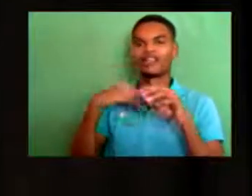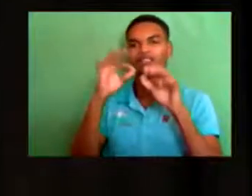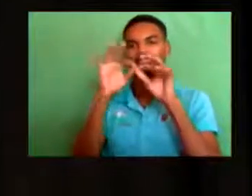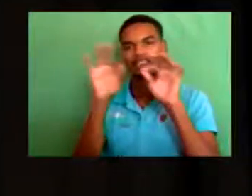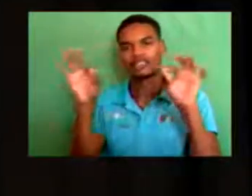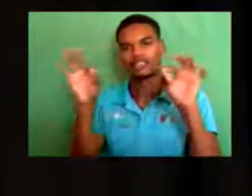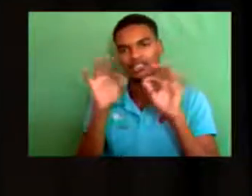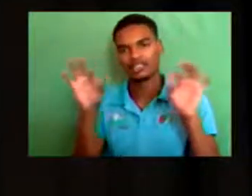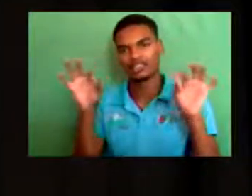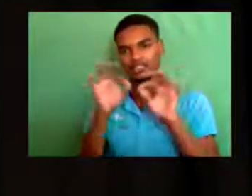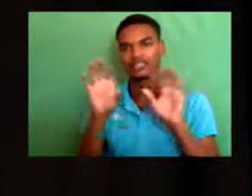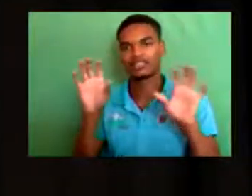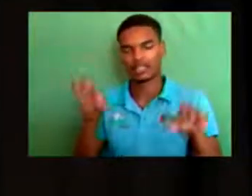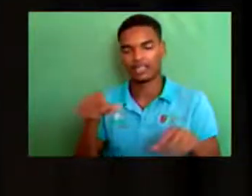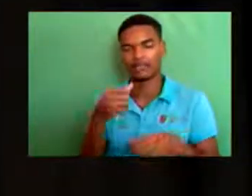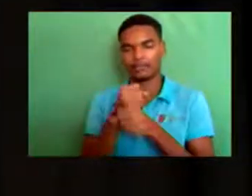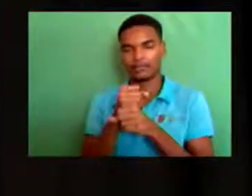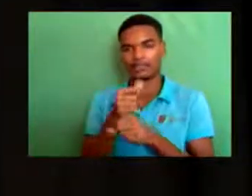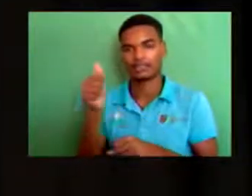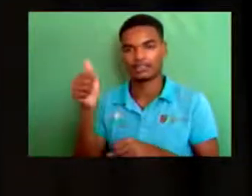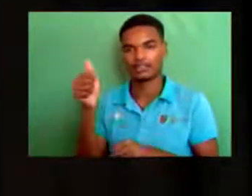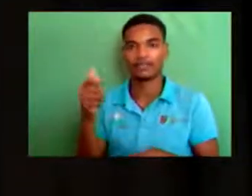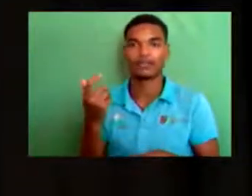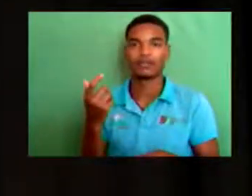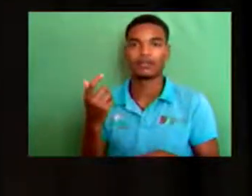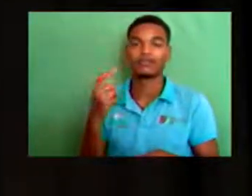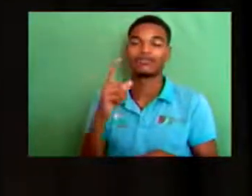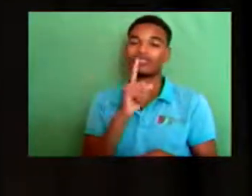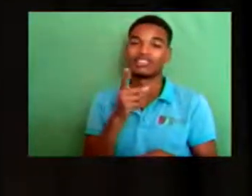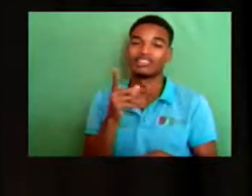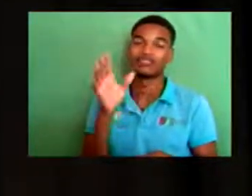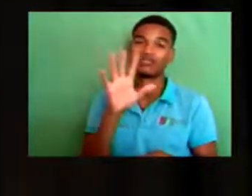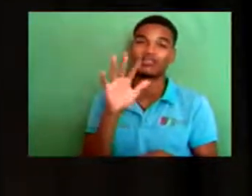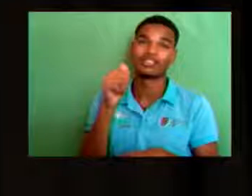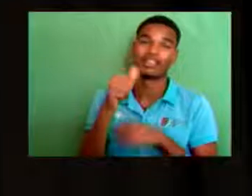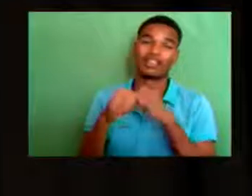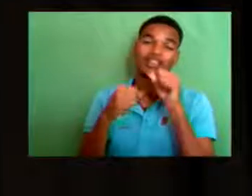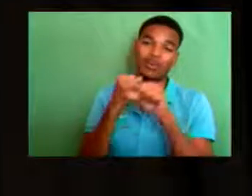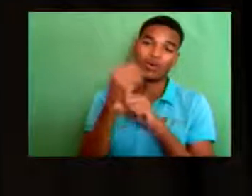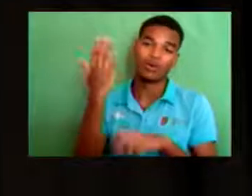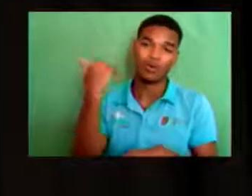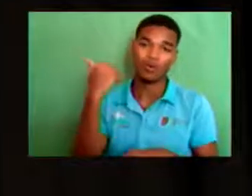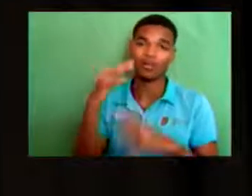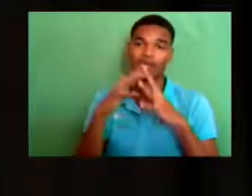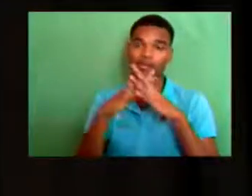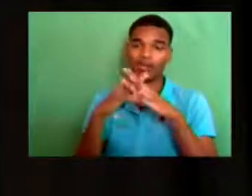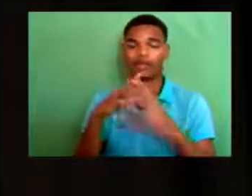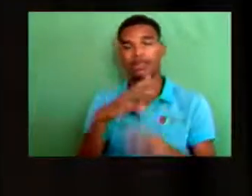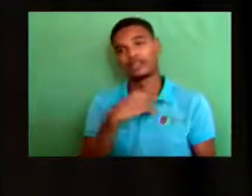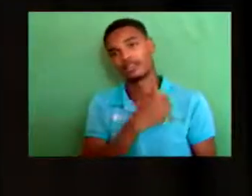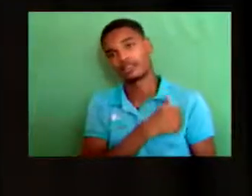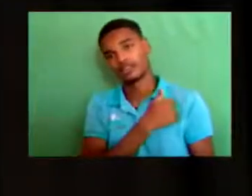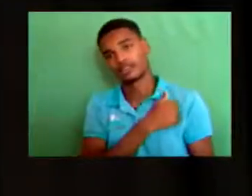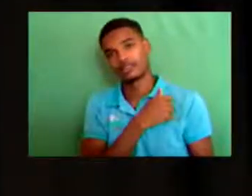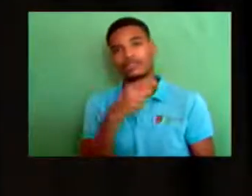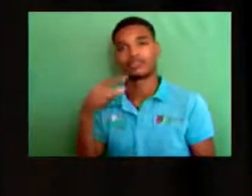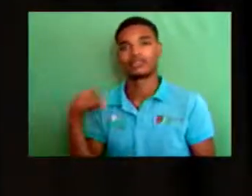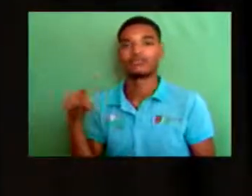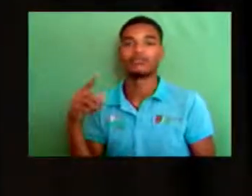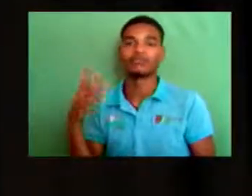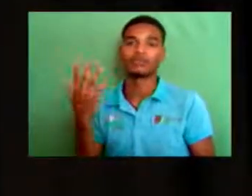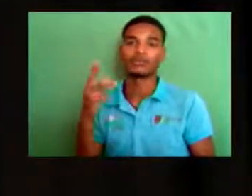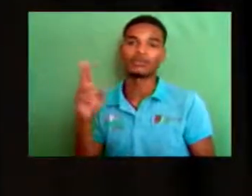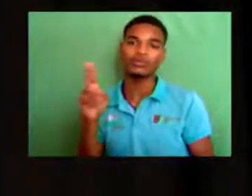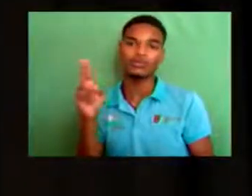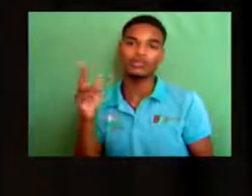air. That was supplemented about 10 years ago in the US and Canada by internet-based